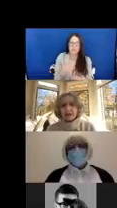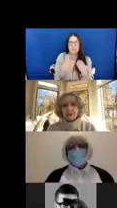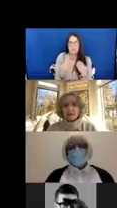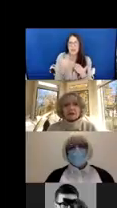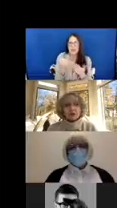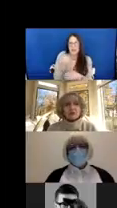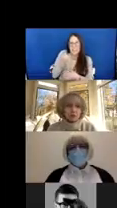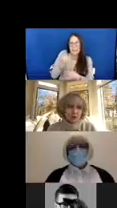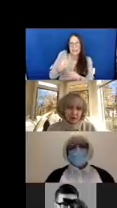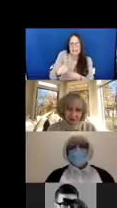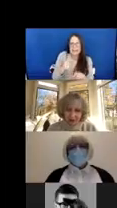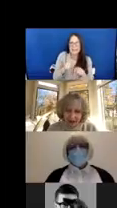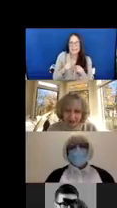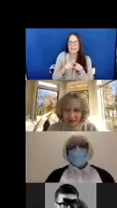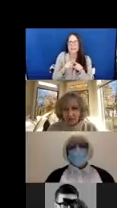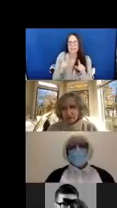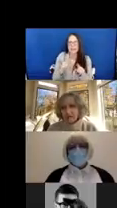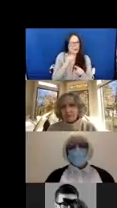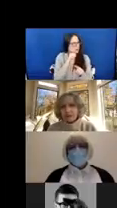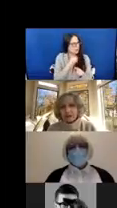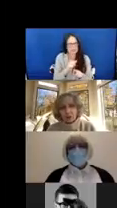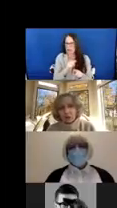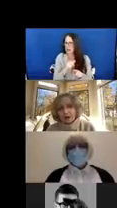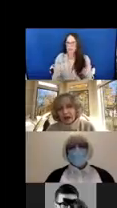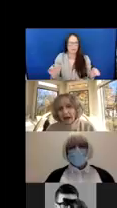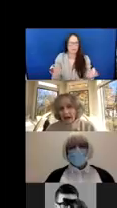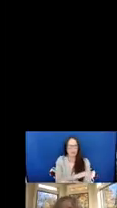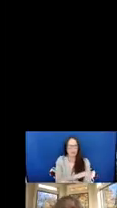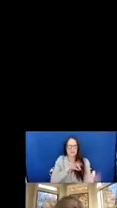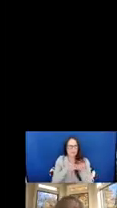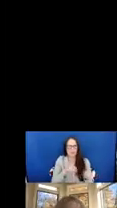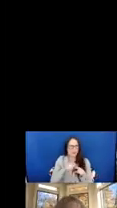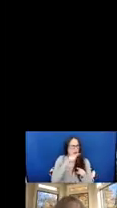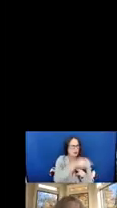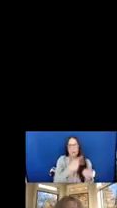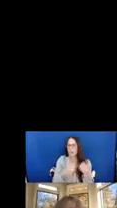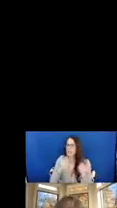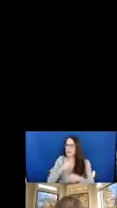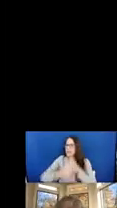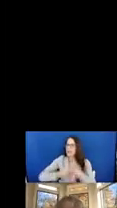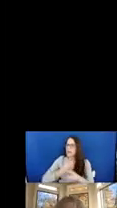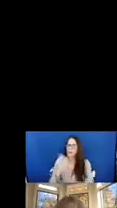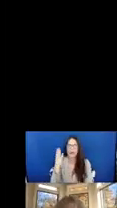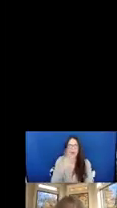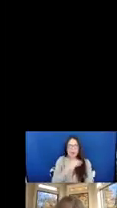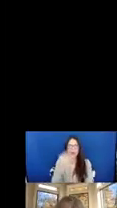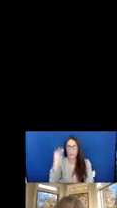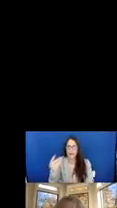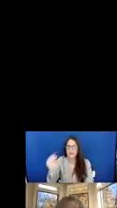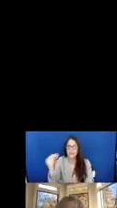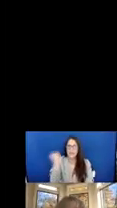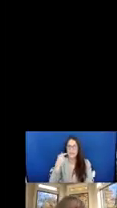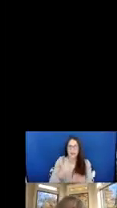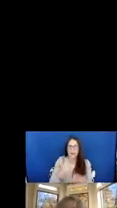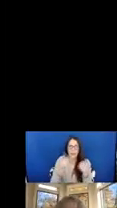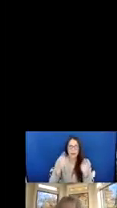but it would give her no coherent sense of what is happening in the world and why suddenly what is occurring globally means that she